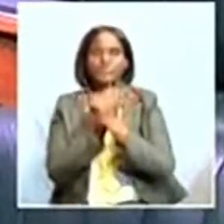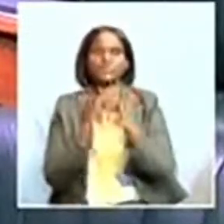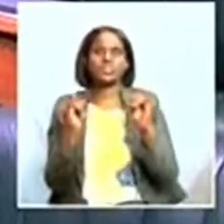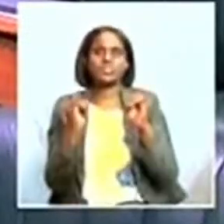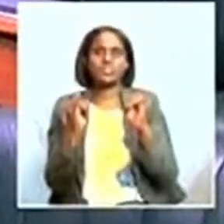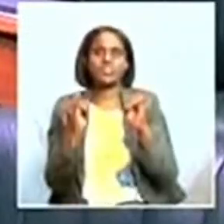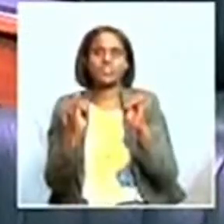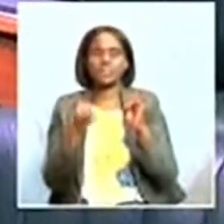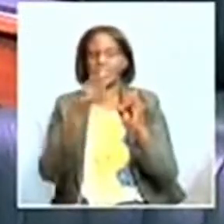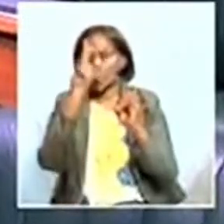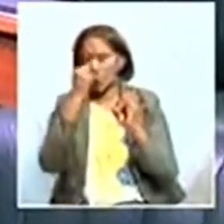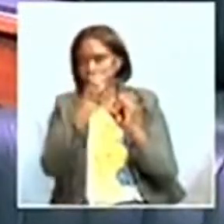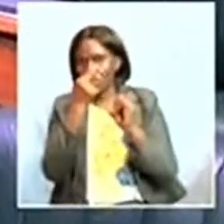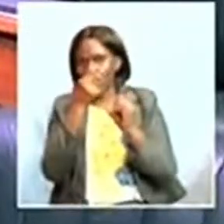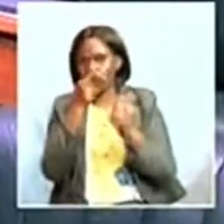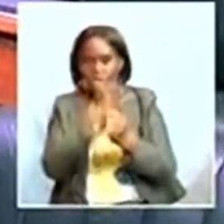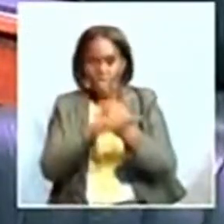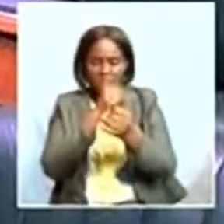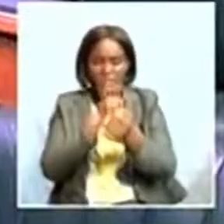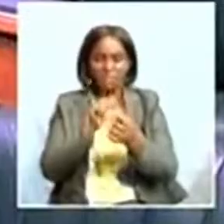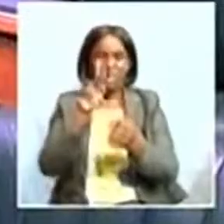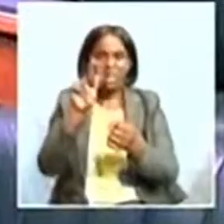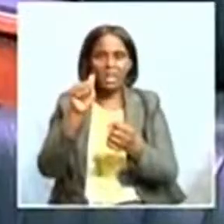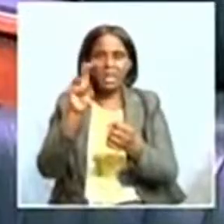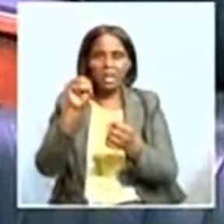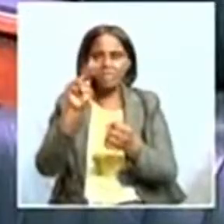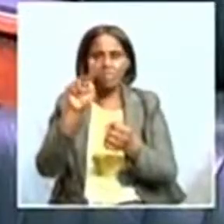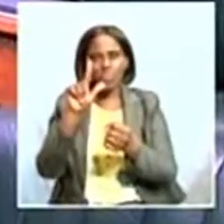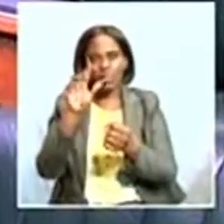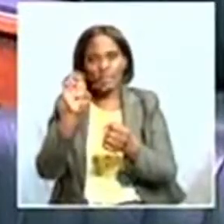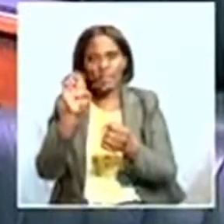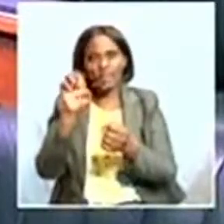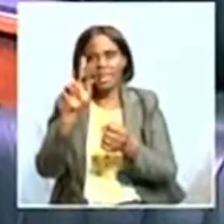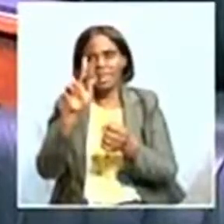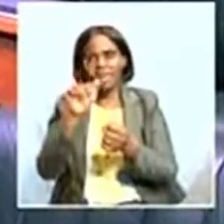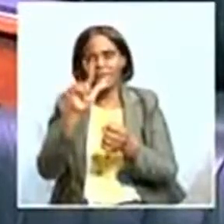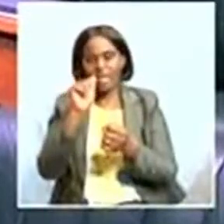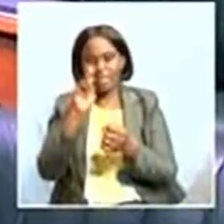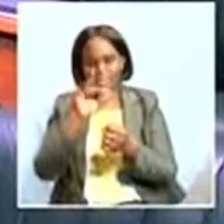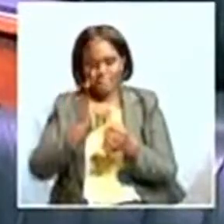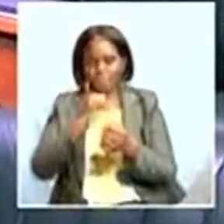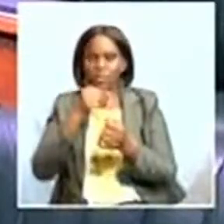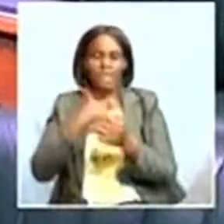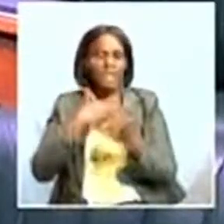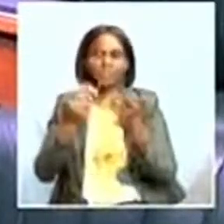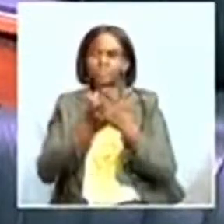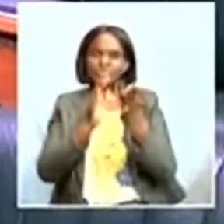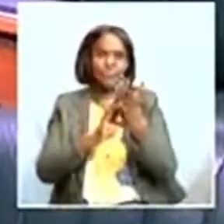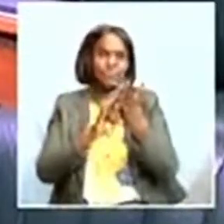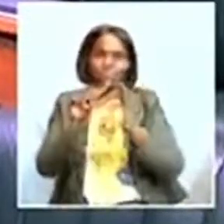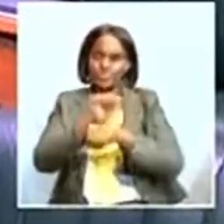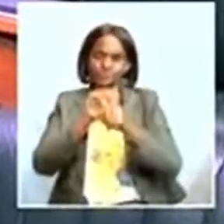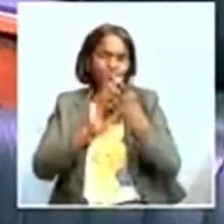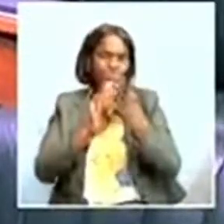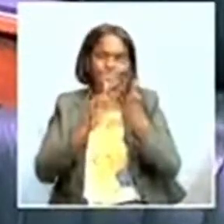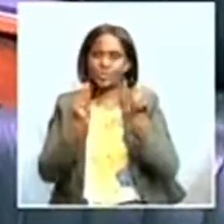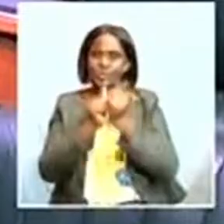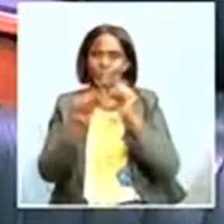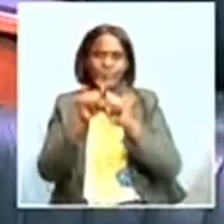Holy Cross, St. John's, Kambule, Kalabo Secondary. We've not had new secondary schools